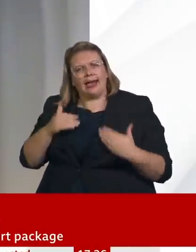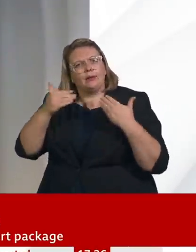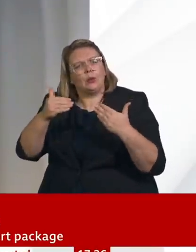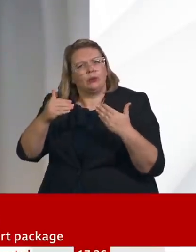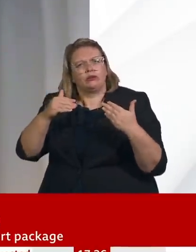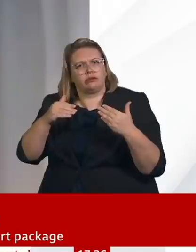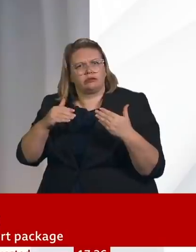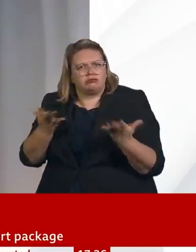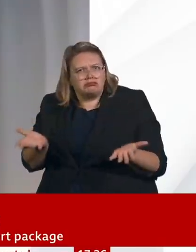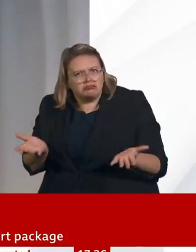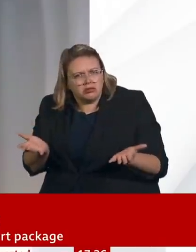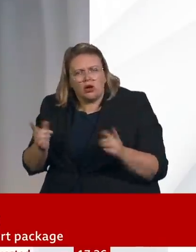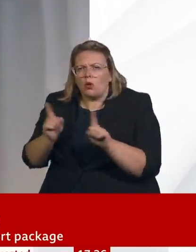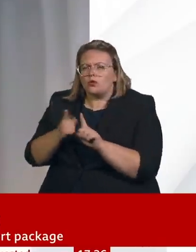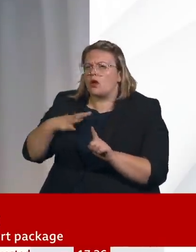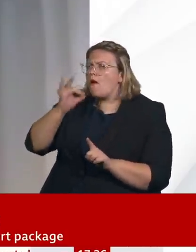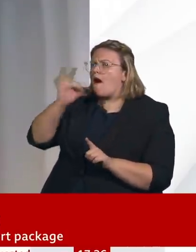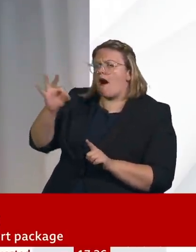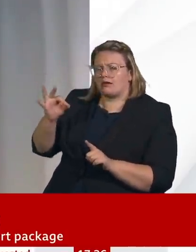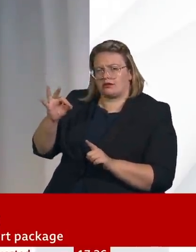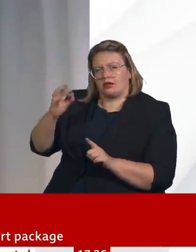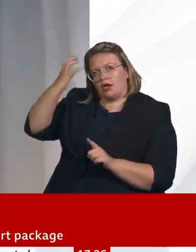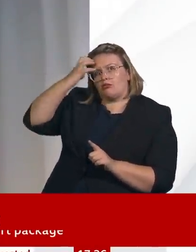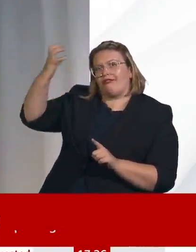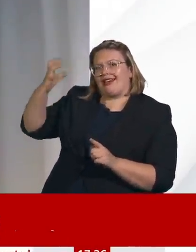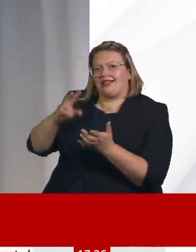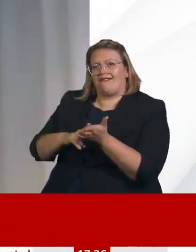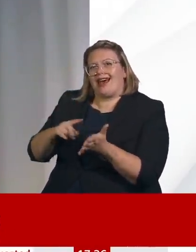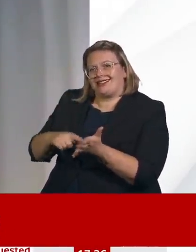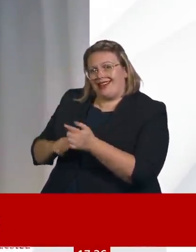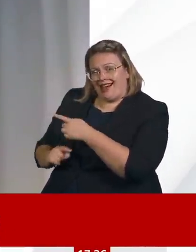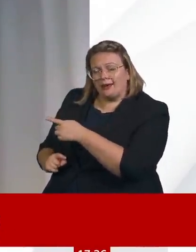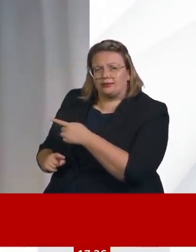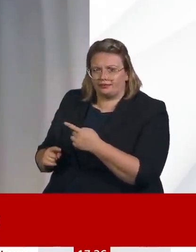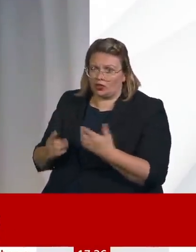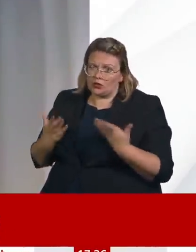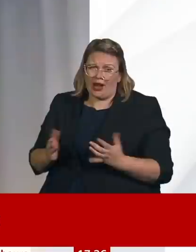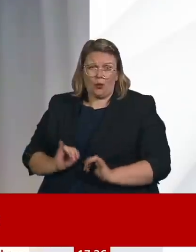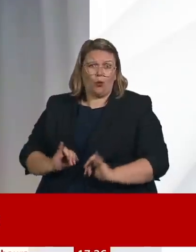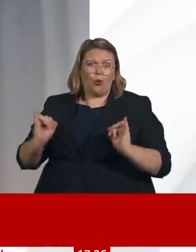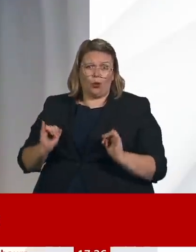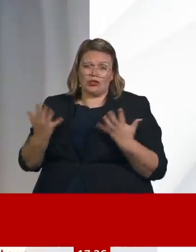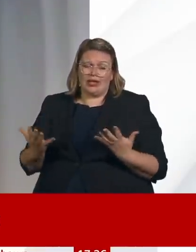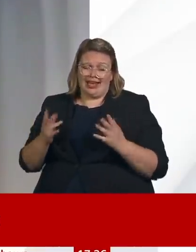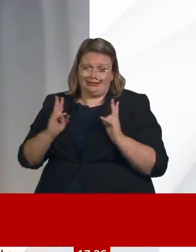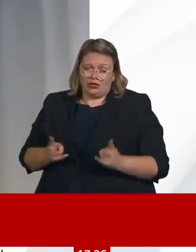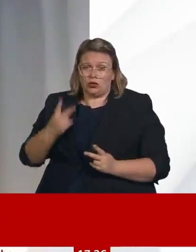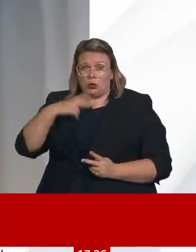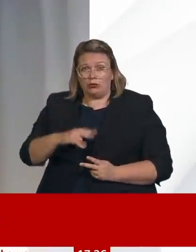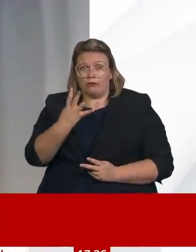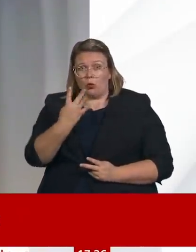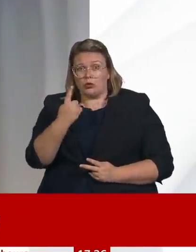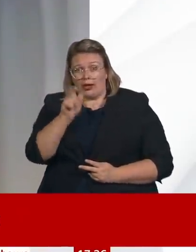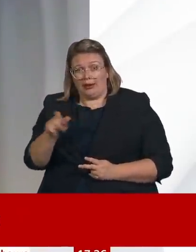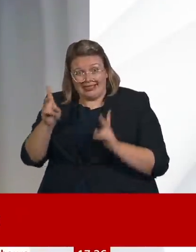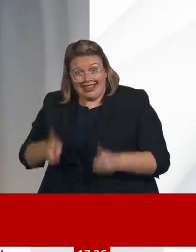Professor Van-Tam, can I ask you very quickly, today's death toll is shockingly high, 241 people. Is that